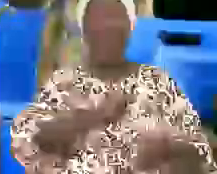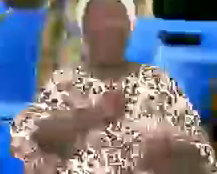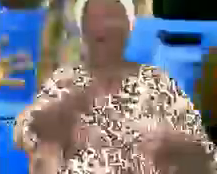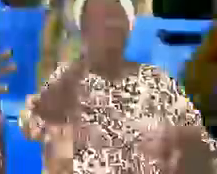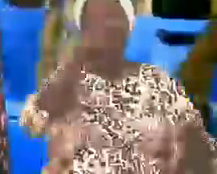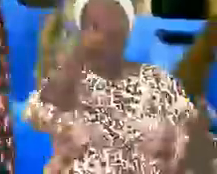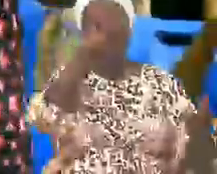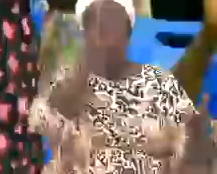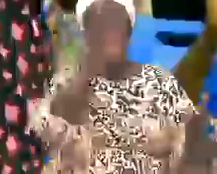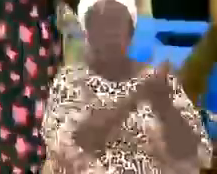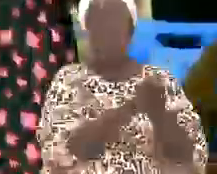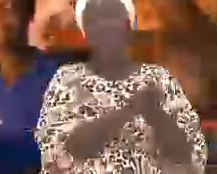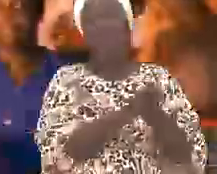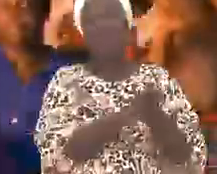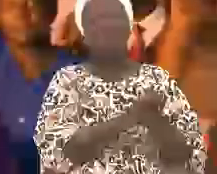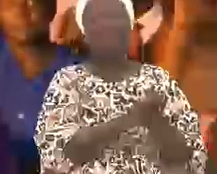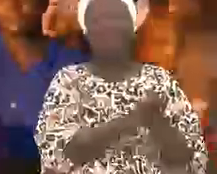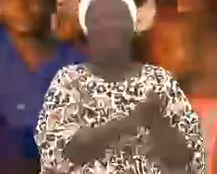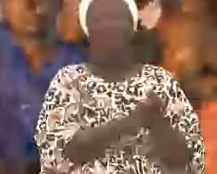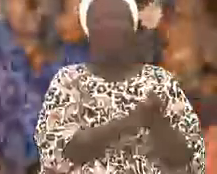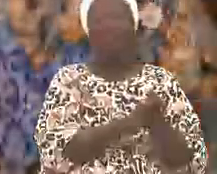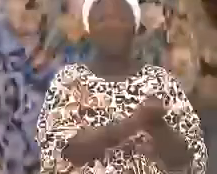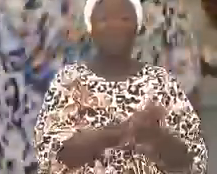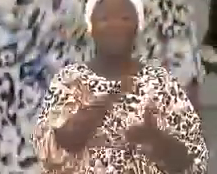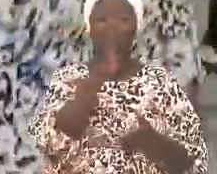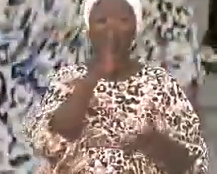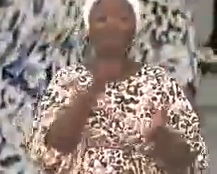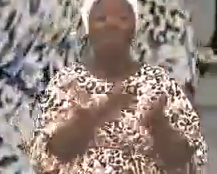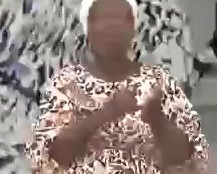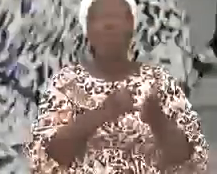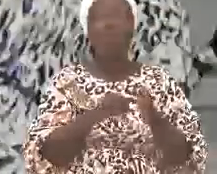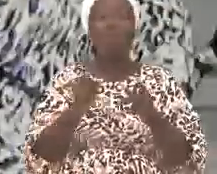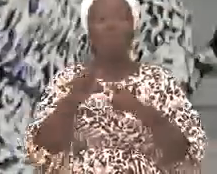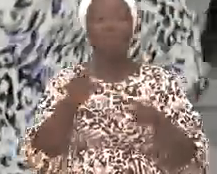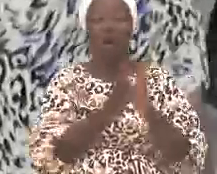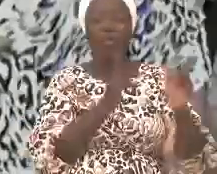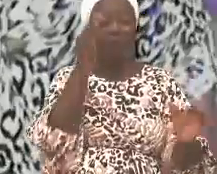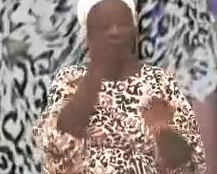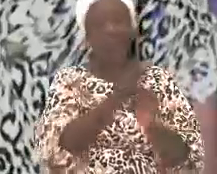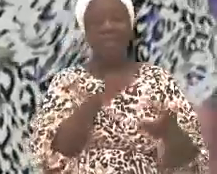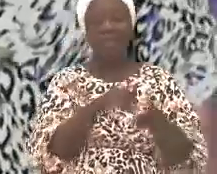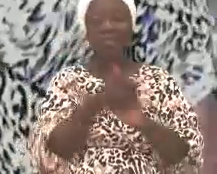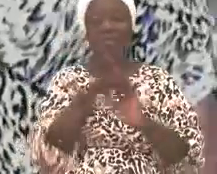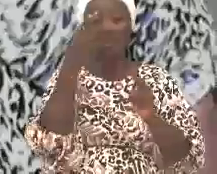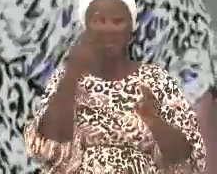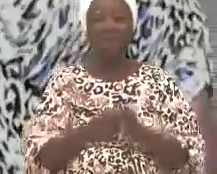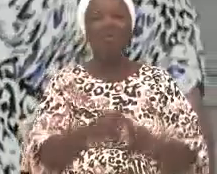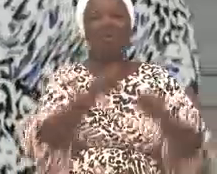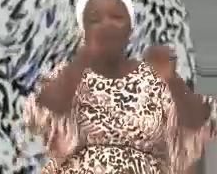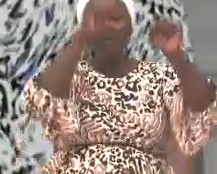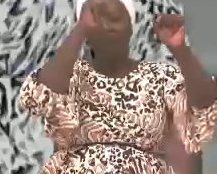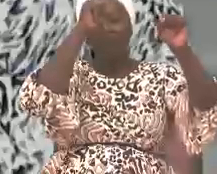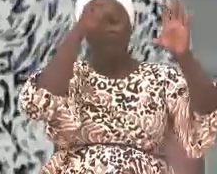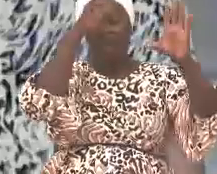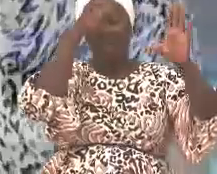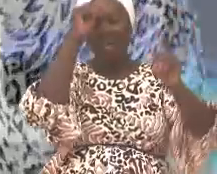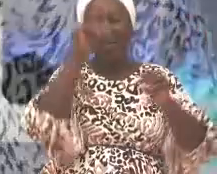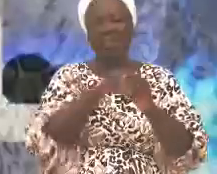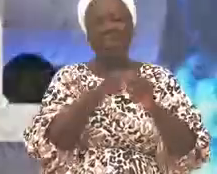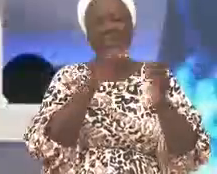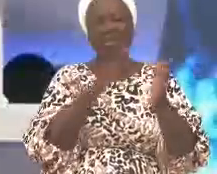I believe. Be it unto you according to your faith in Jesus' name. Father, in Jesus'